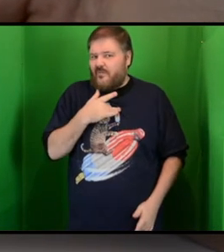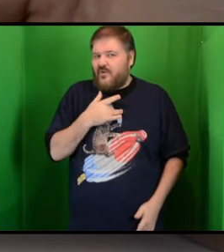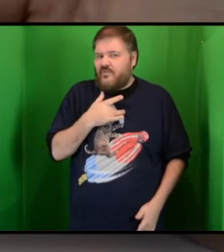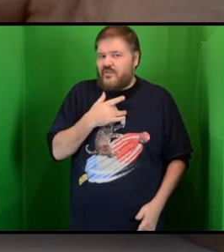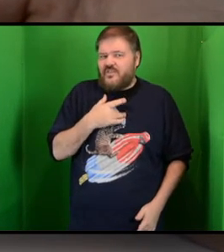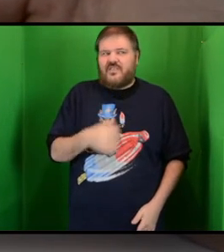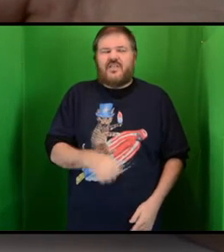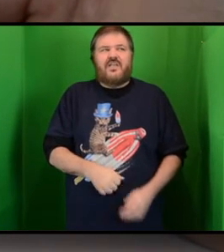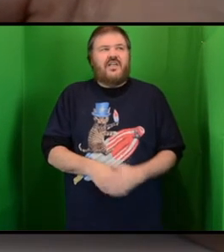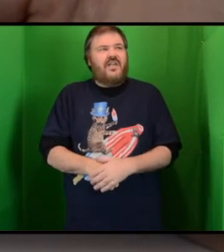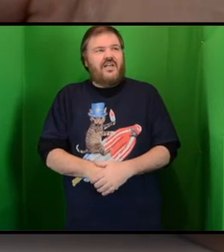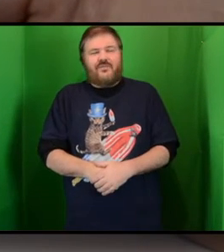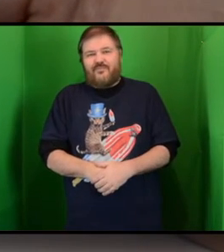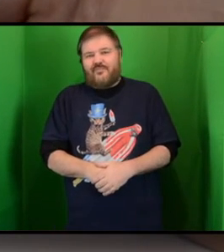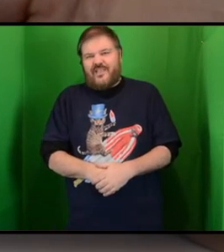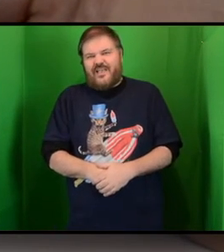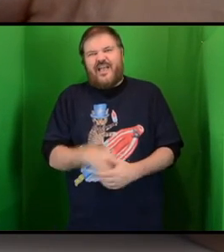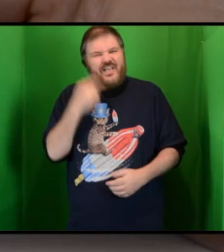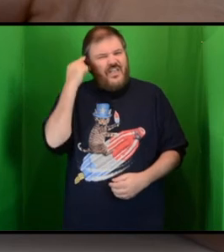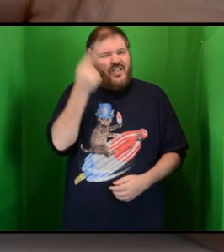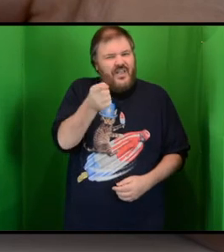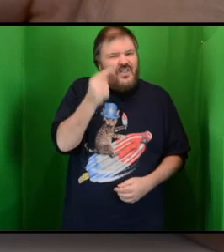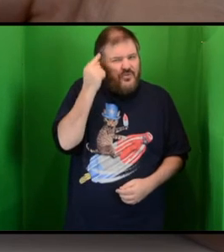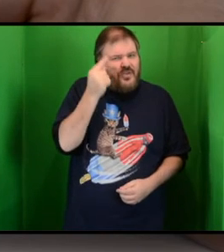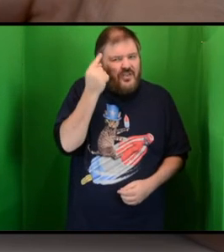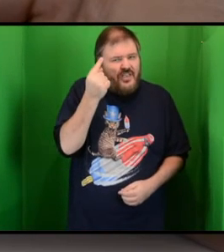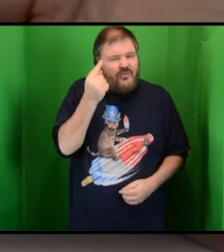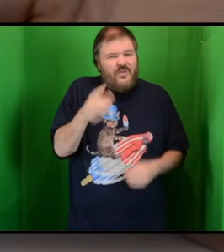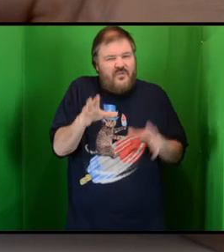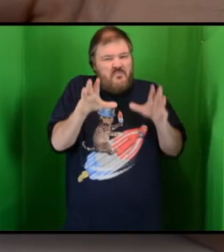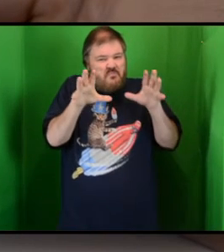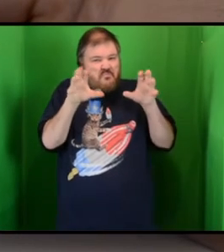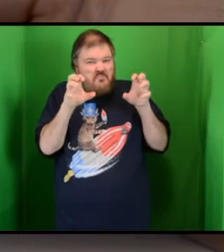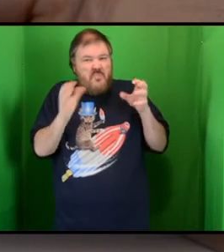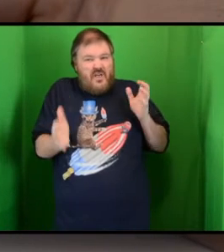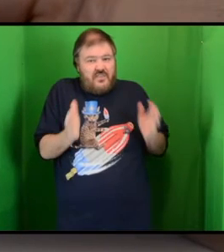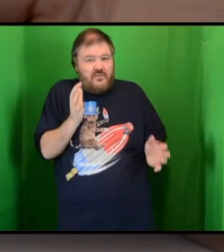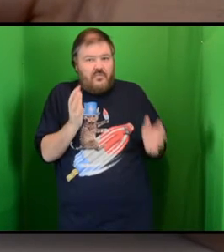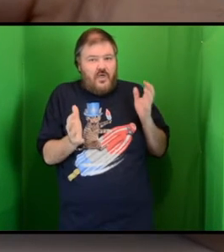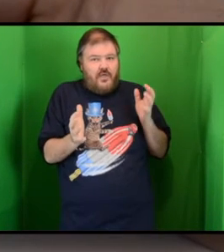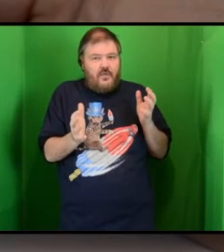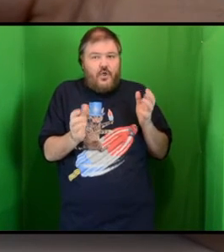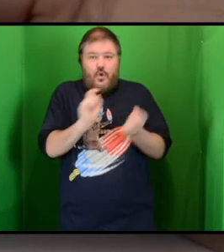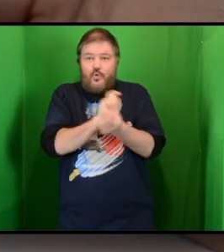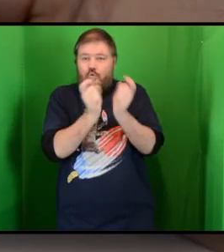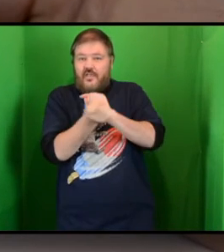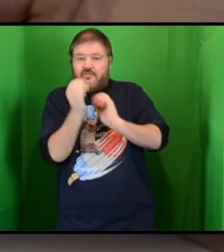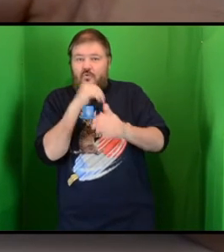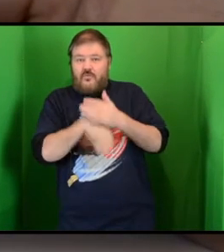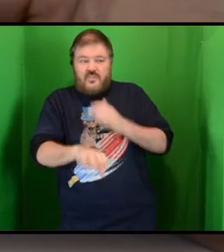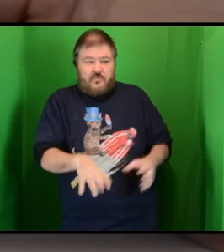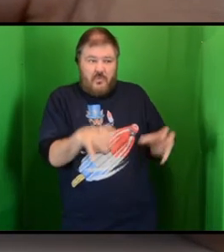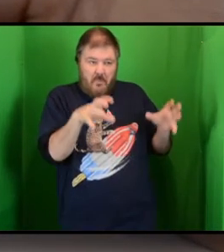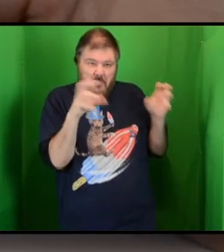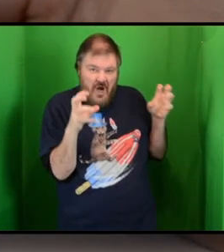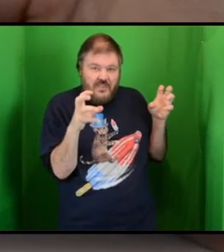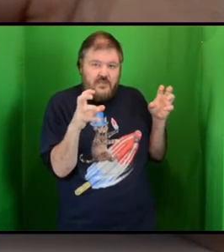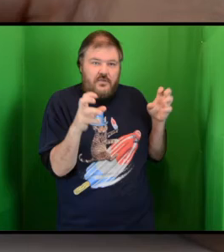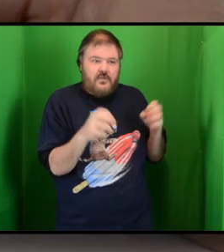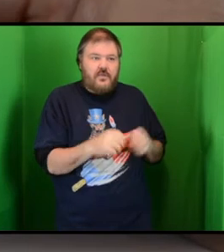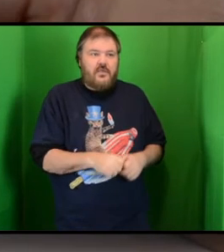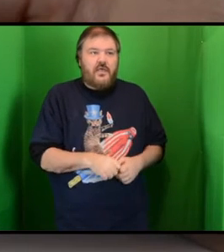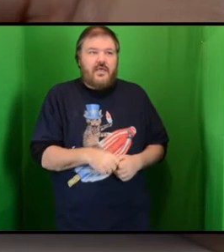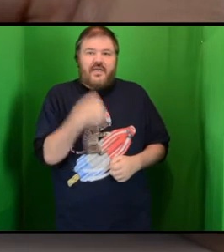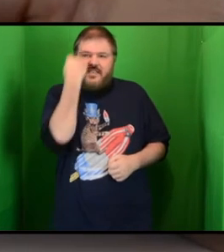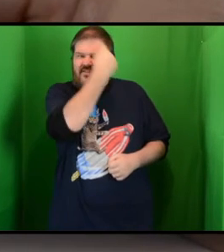okay origin story. I don't think the origin story was that descriptive. I think the Dinobots, in all honesty, in the G1